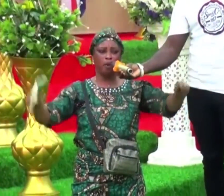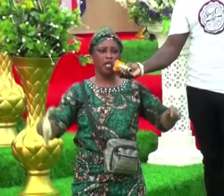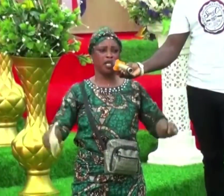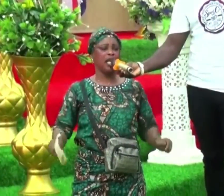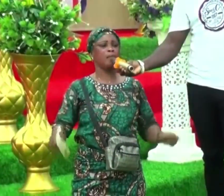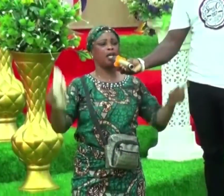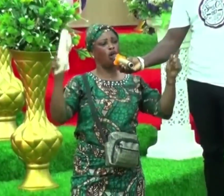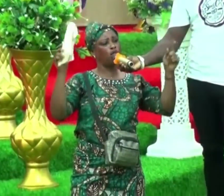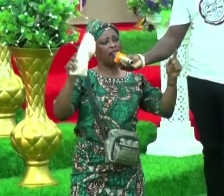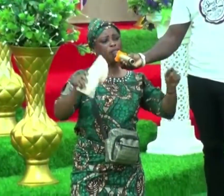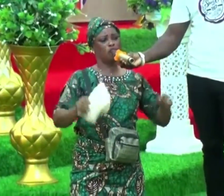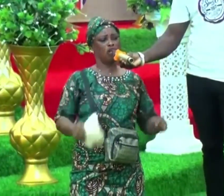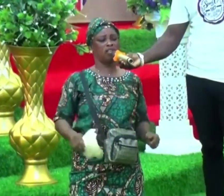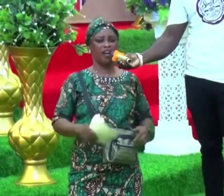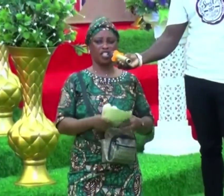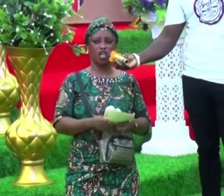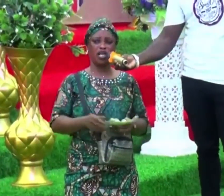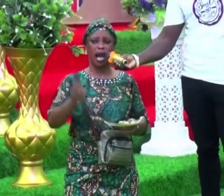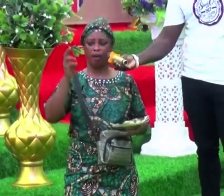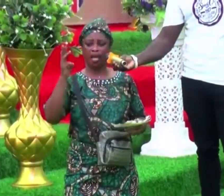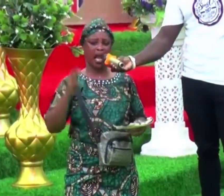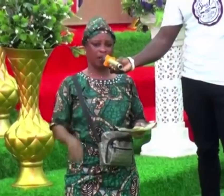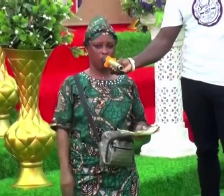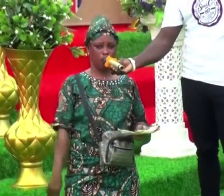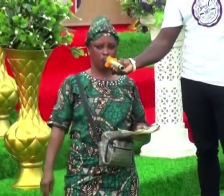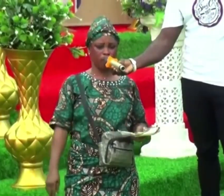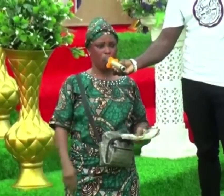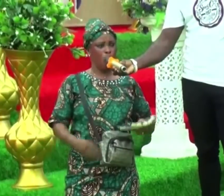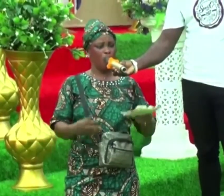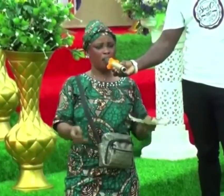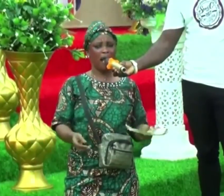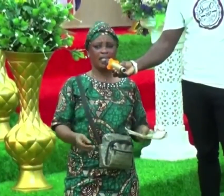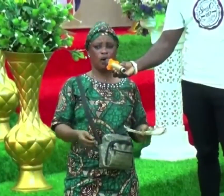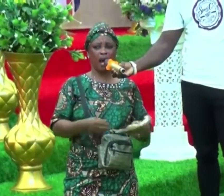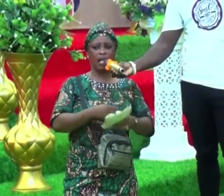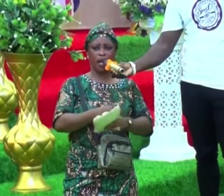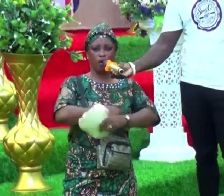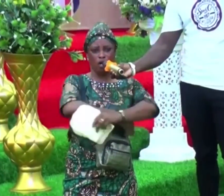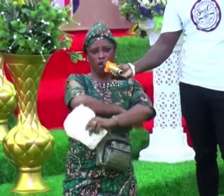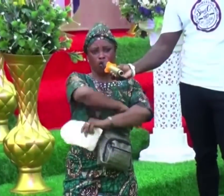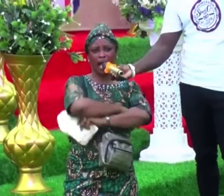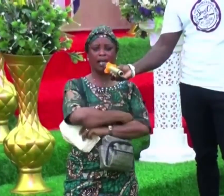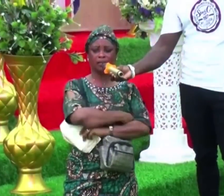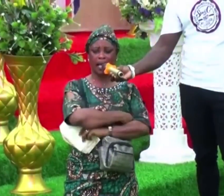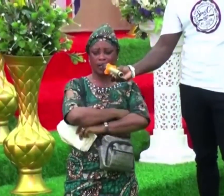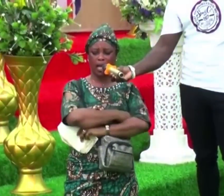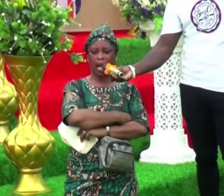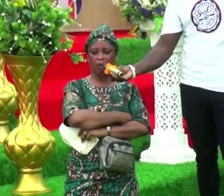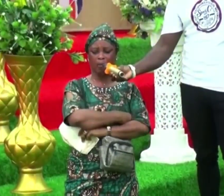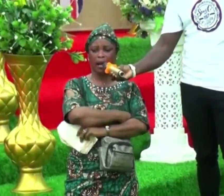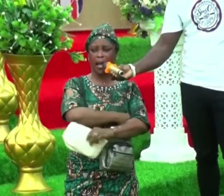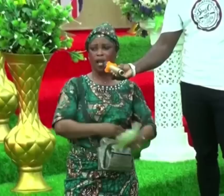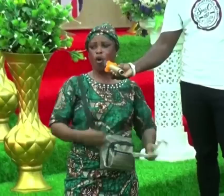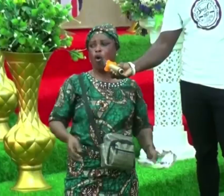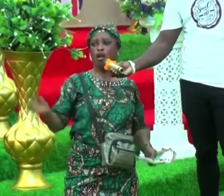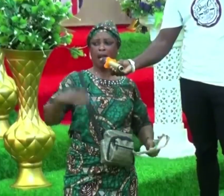ni mommy igba to hun debi to hun si fa sise o ni awon meta ni won mu lo o ni gba ti ohun ade be o ni ohun sa tele ni ohun sa kawo